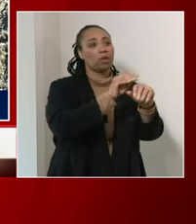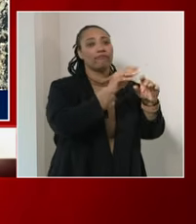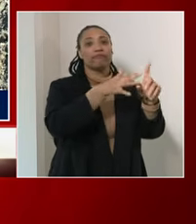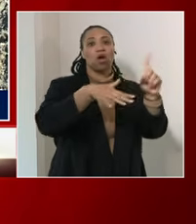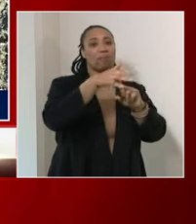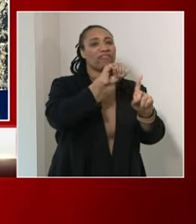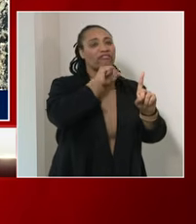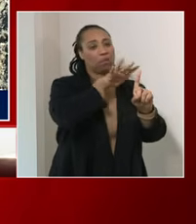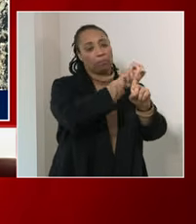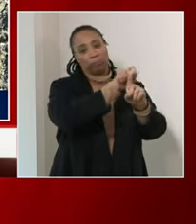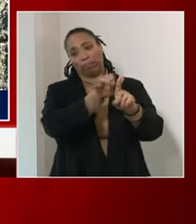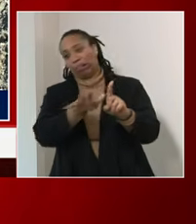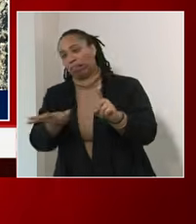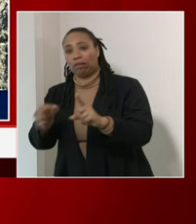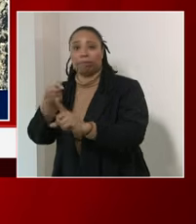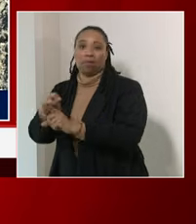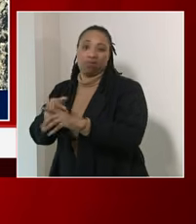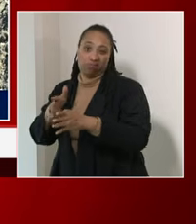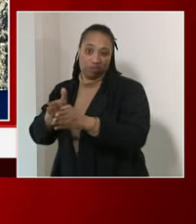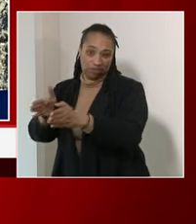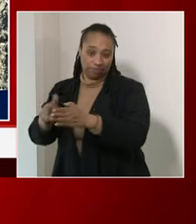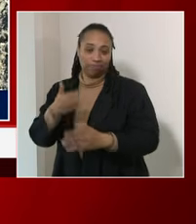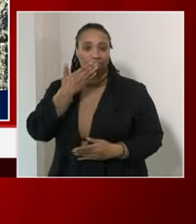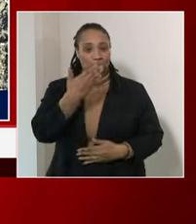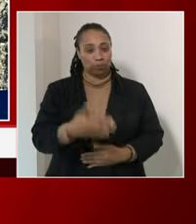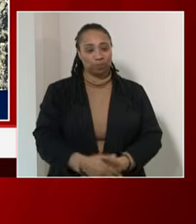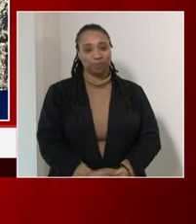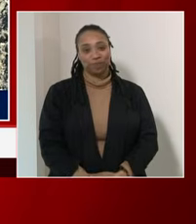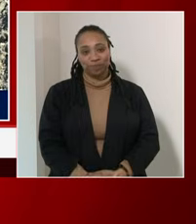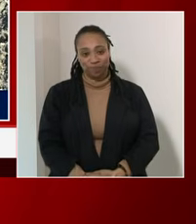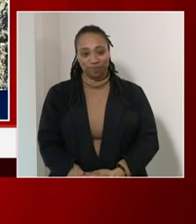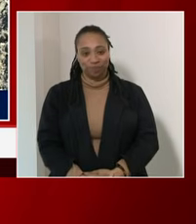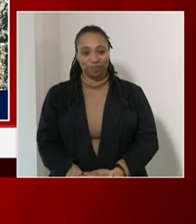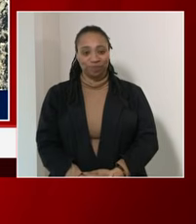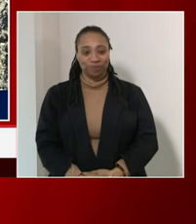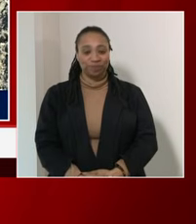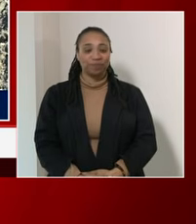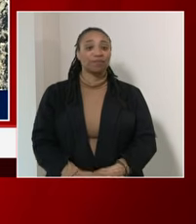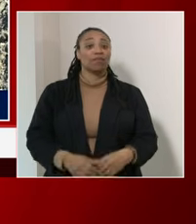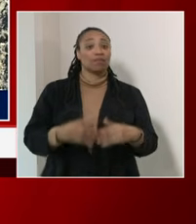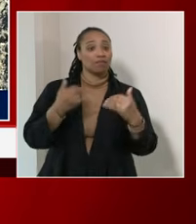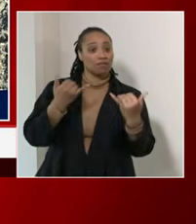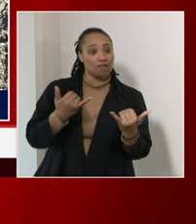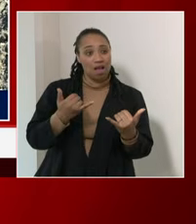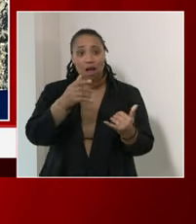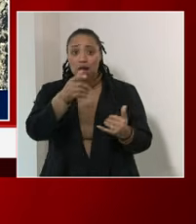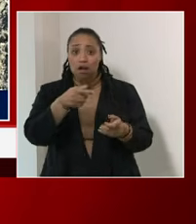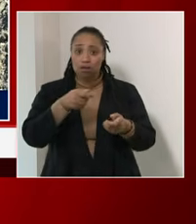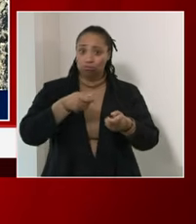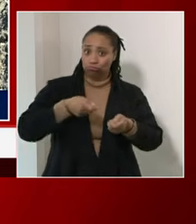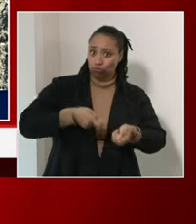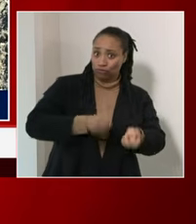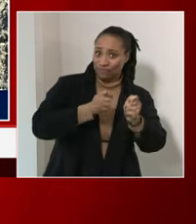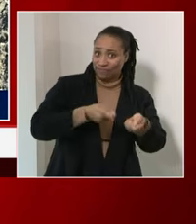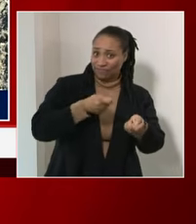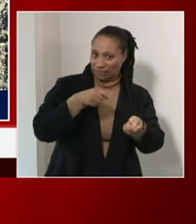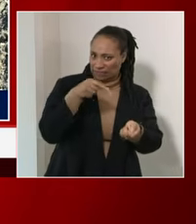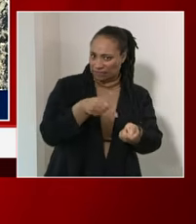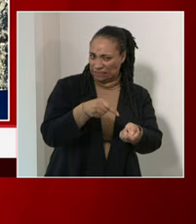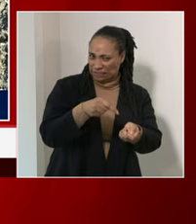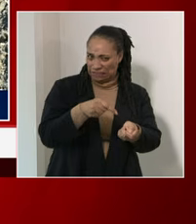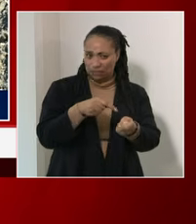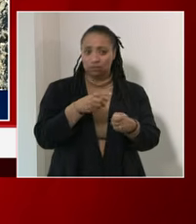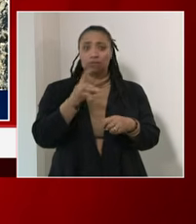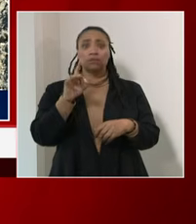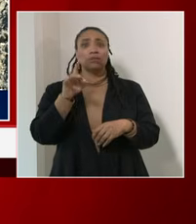the melting starts. Yes. In terms of the shoveling, last week I did a story on heart attacks and shoveling.